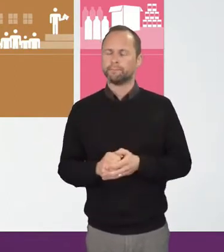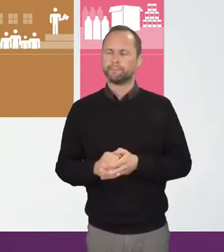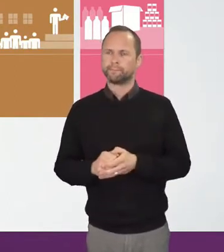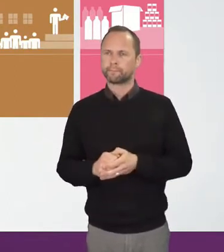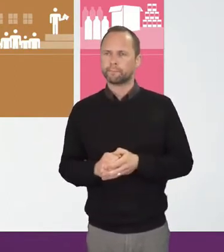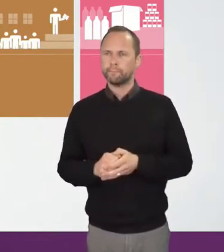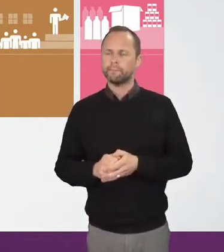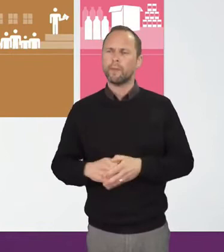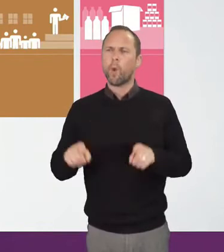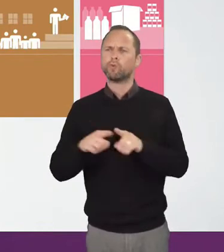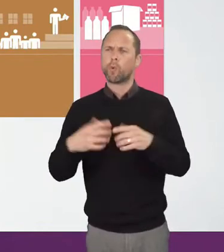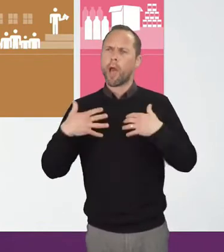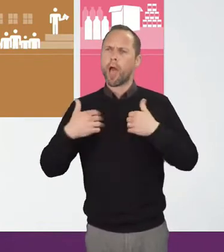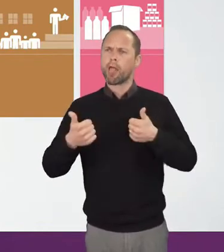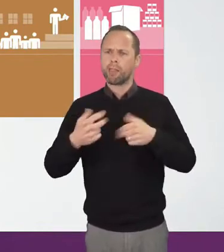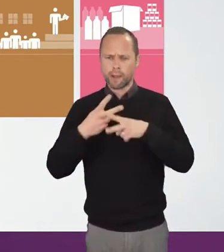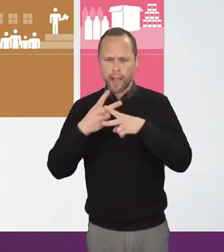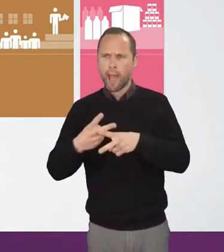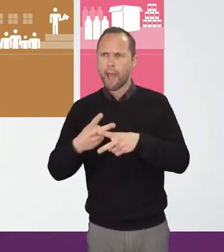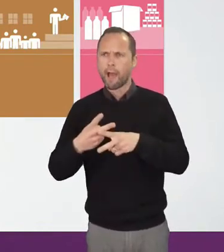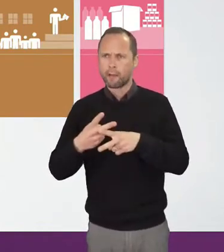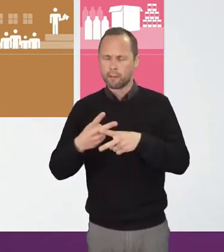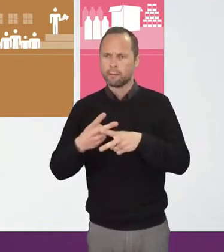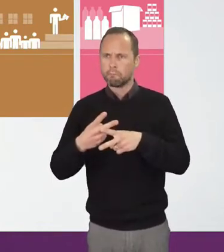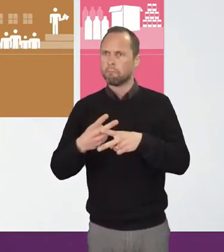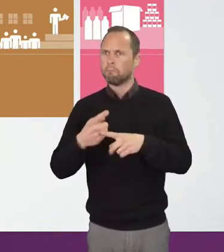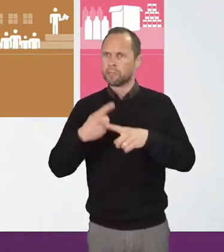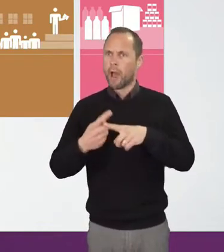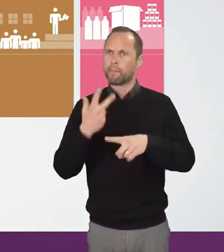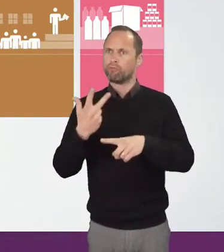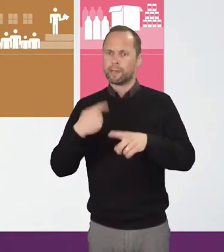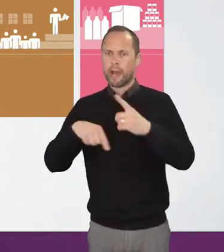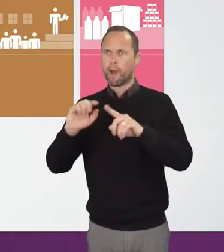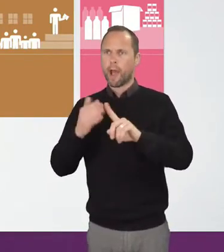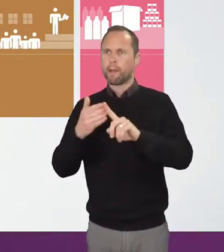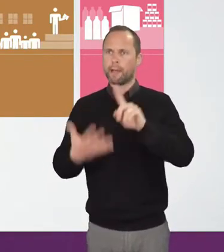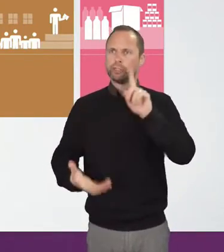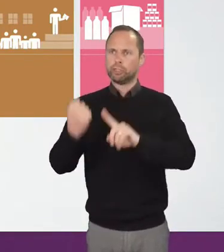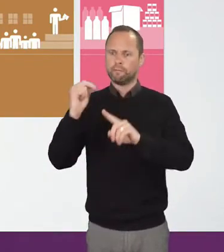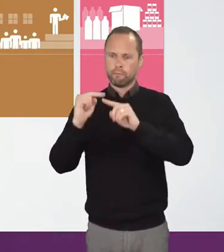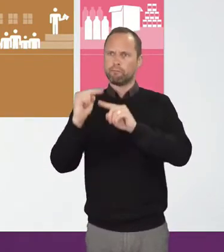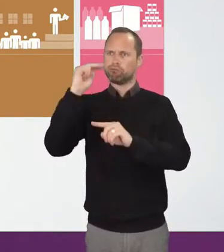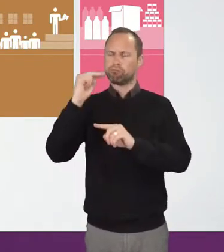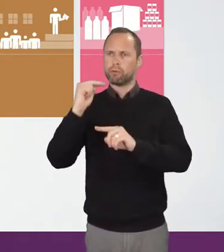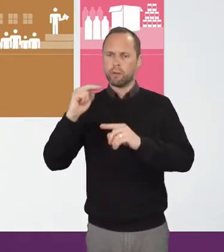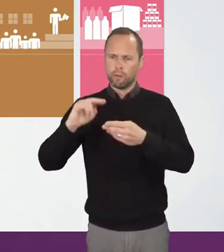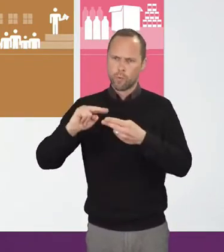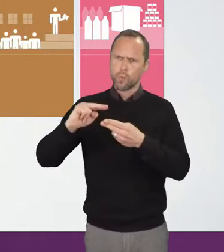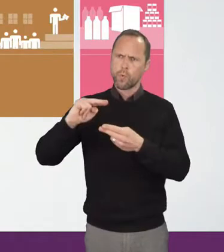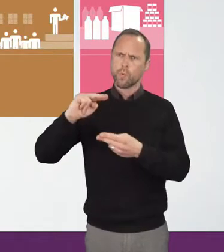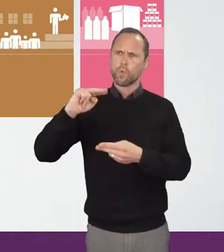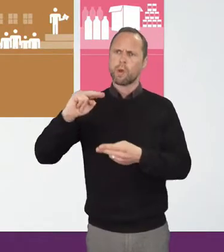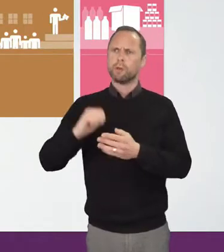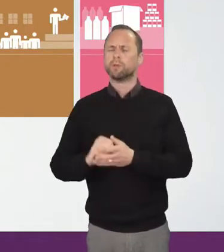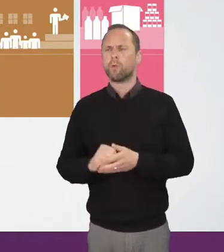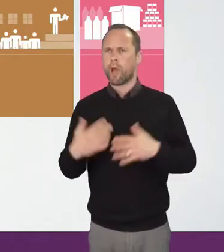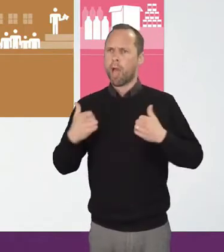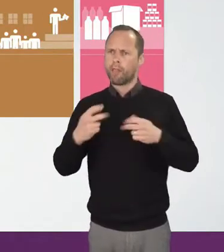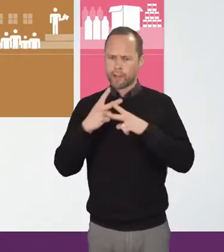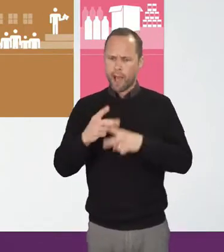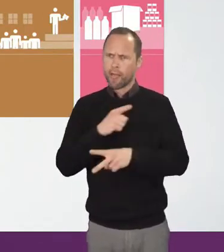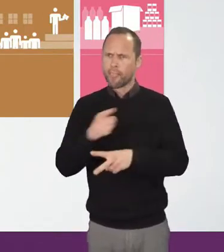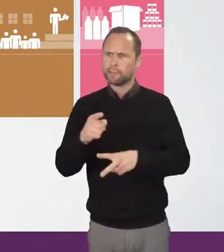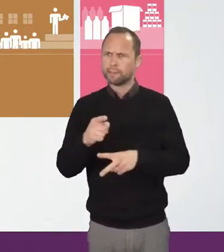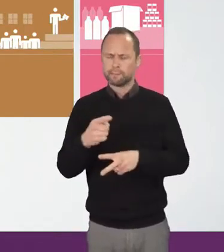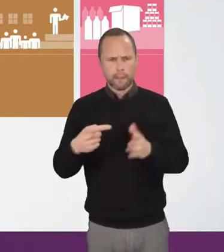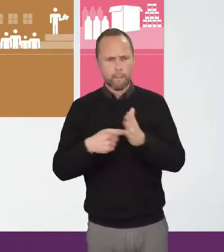And in the case of healthcare, we tripled the target. And really, healthcare has been a provision, something that BMS has been